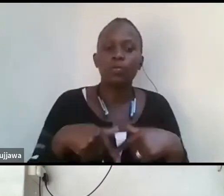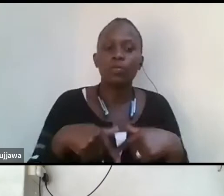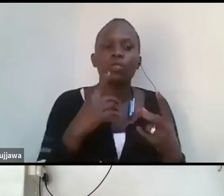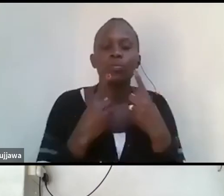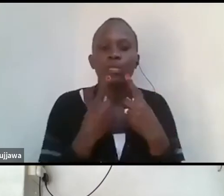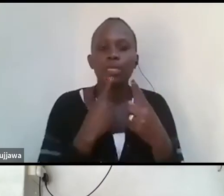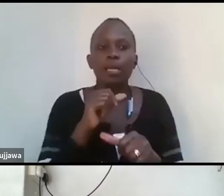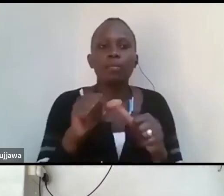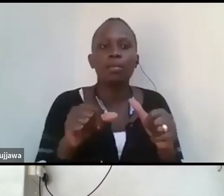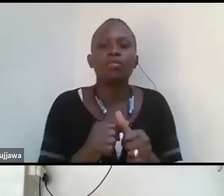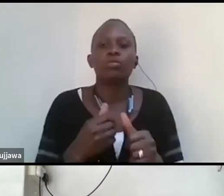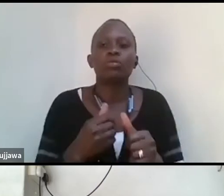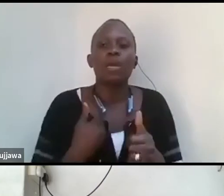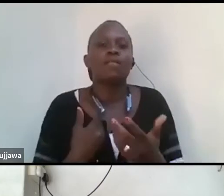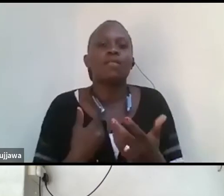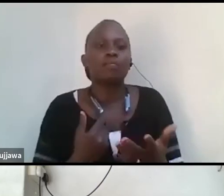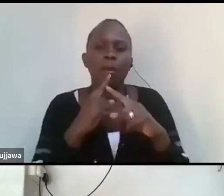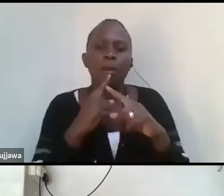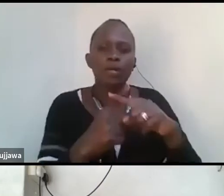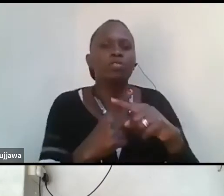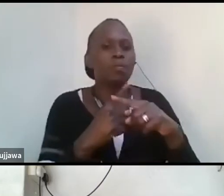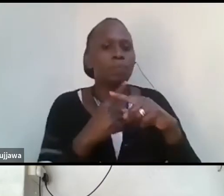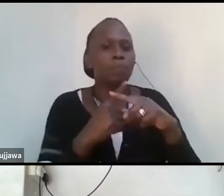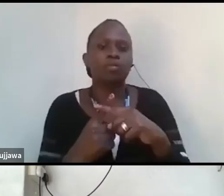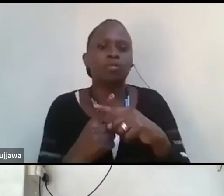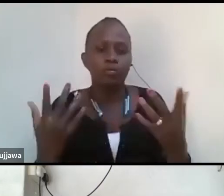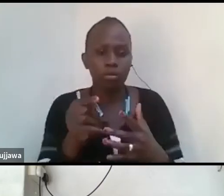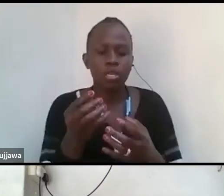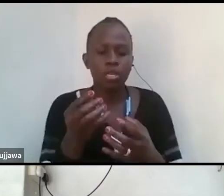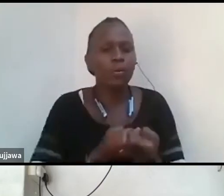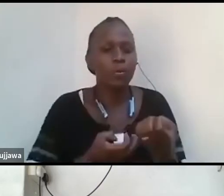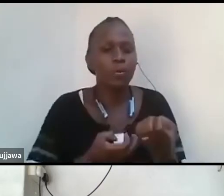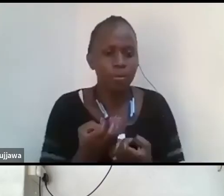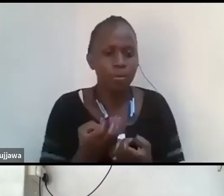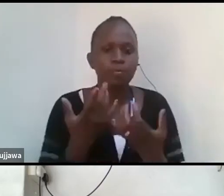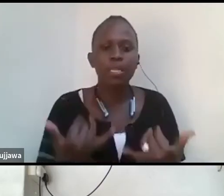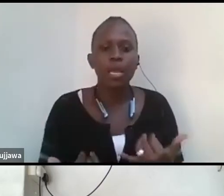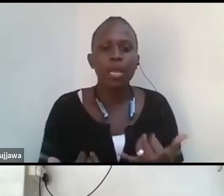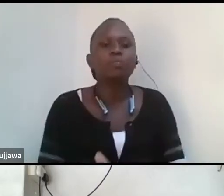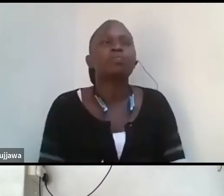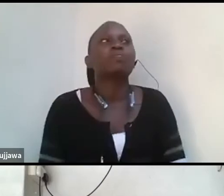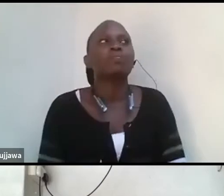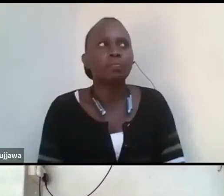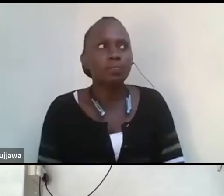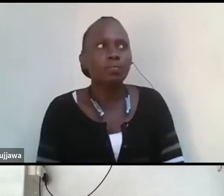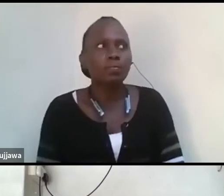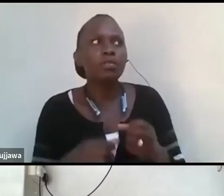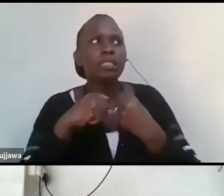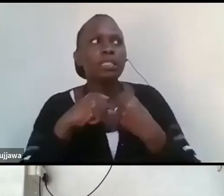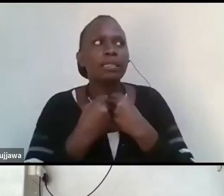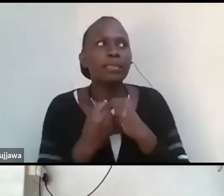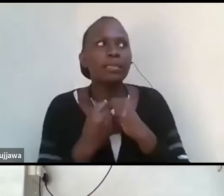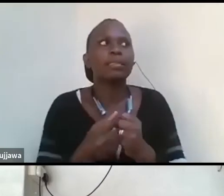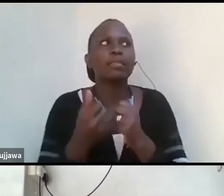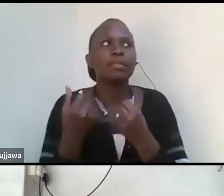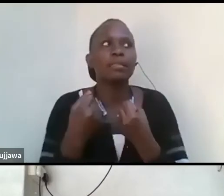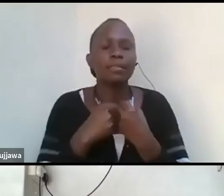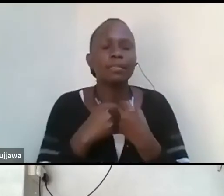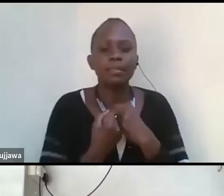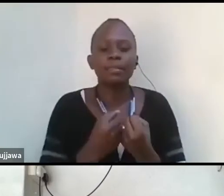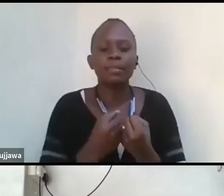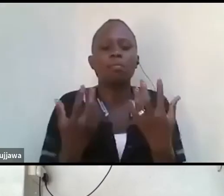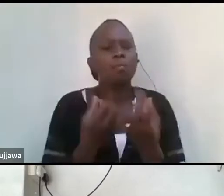an effect, a positive effect on the economy. As it stands now, The challenges still remain quite a